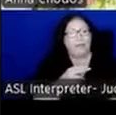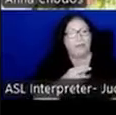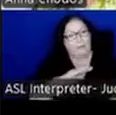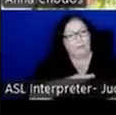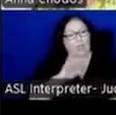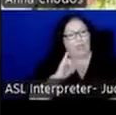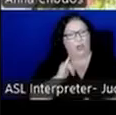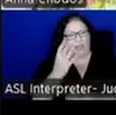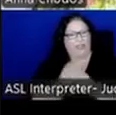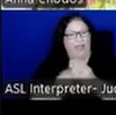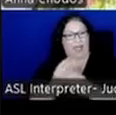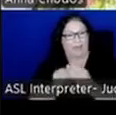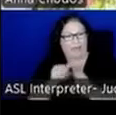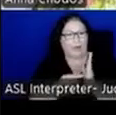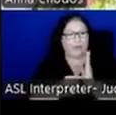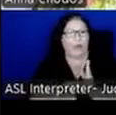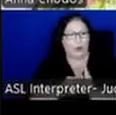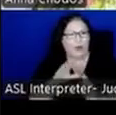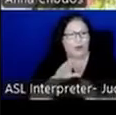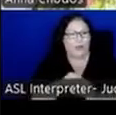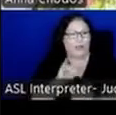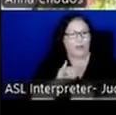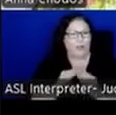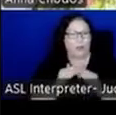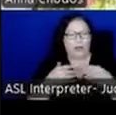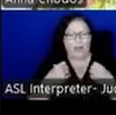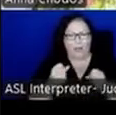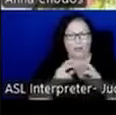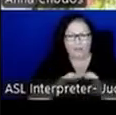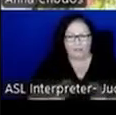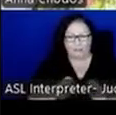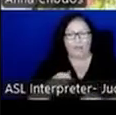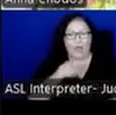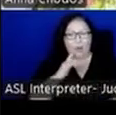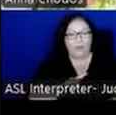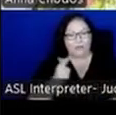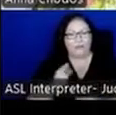assessments. And I'll turn it over to Anna with that.